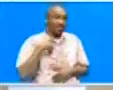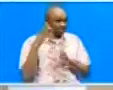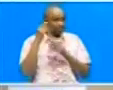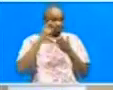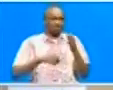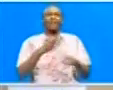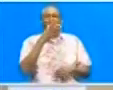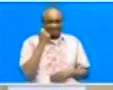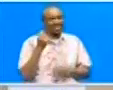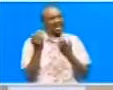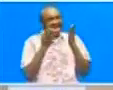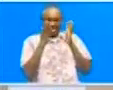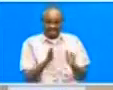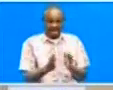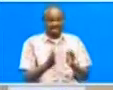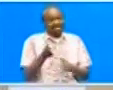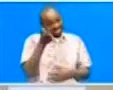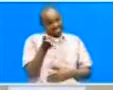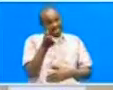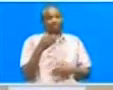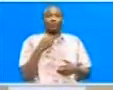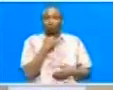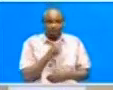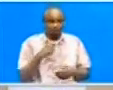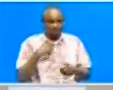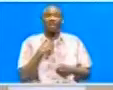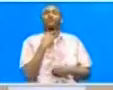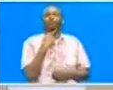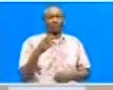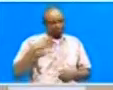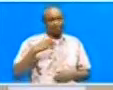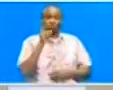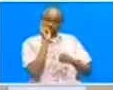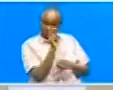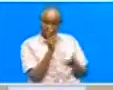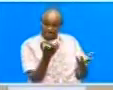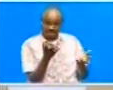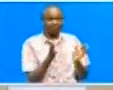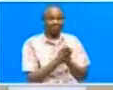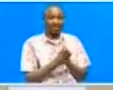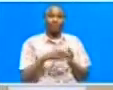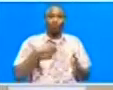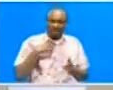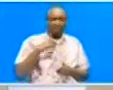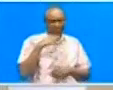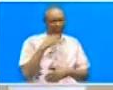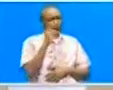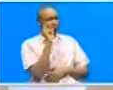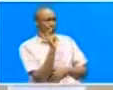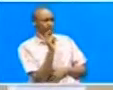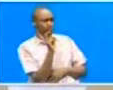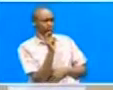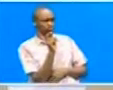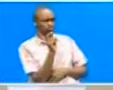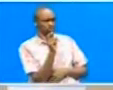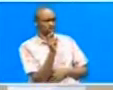one of the best anchors the organization has on staff. I want to be a voice that people can look up to. I want to be someone people can, you